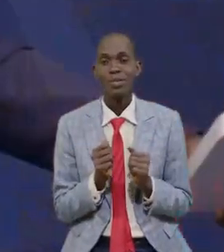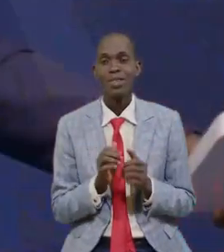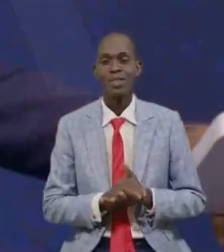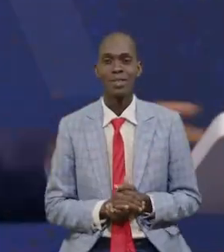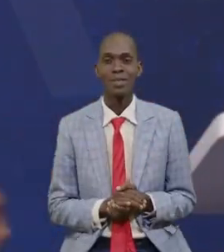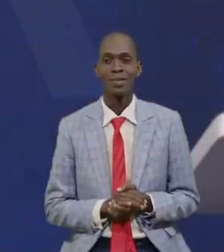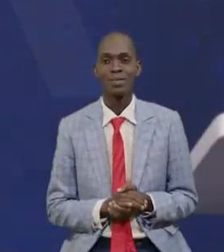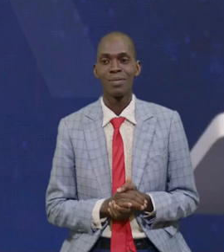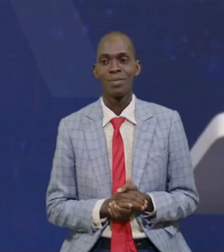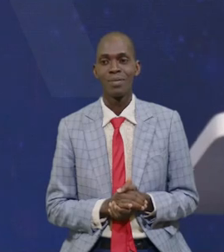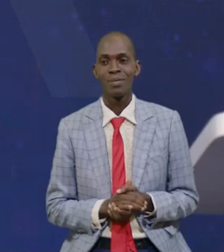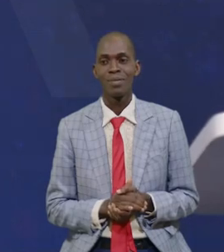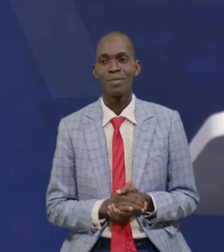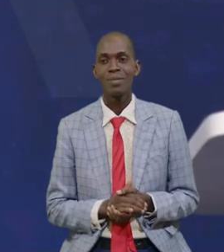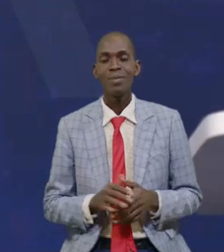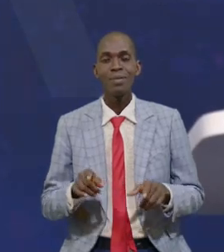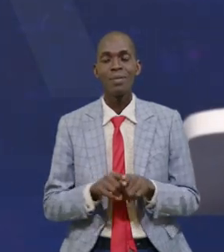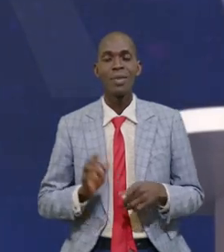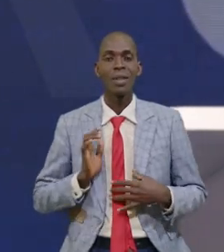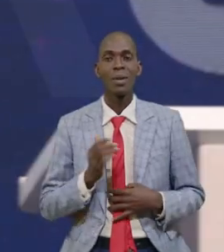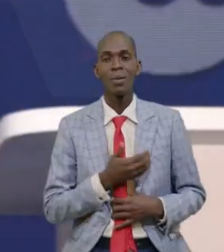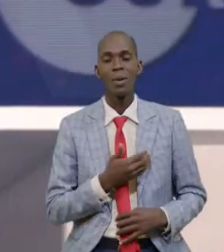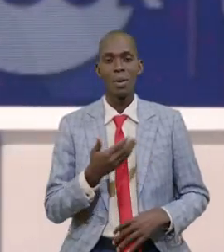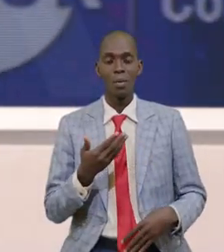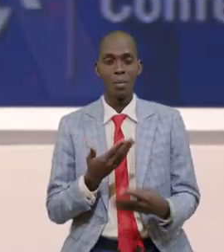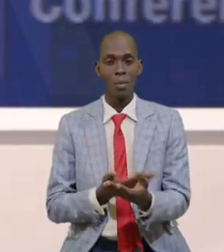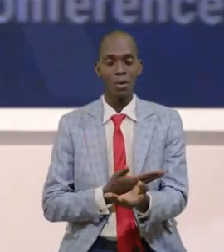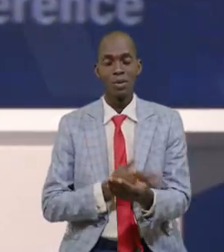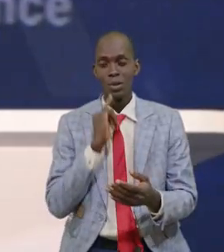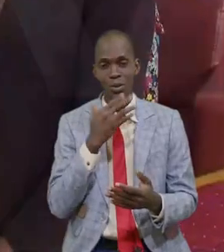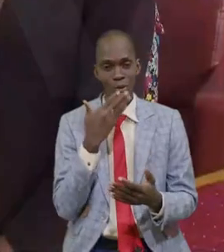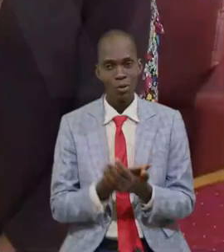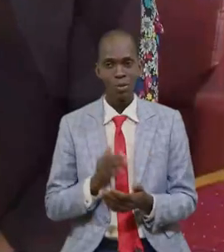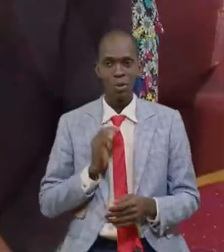As our morning is good, our ministry will be good.